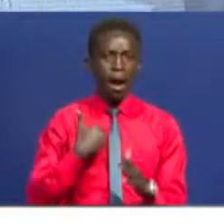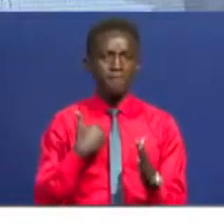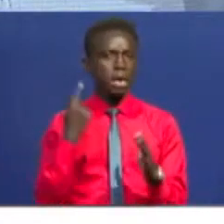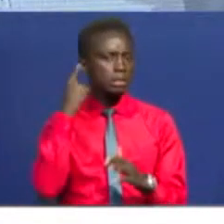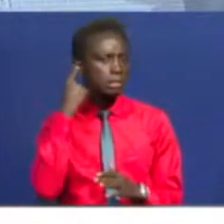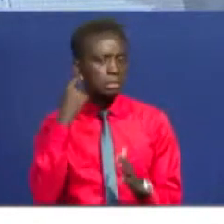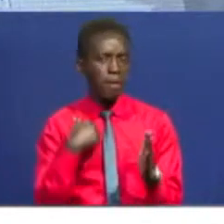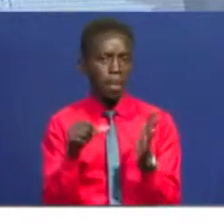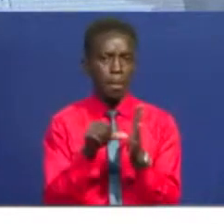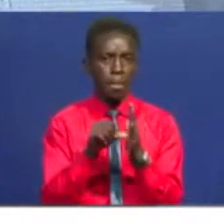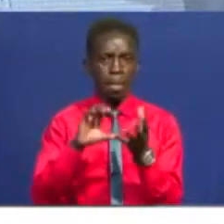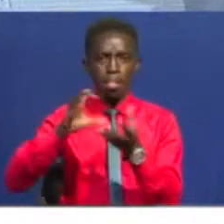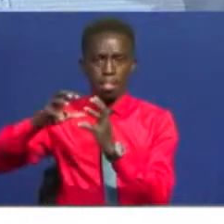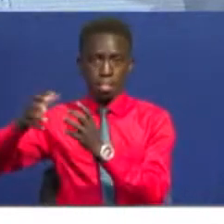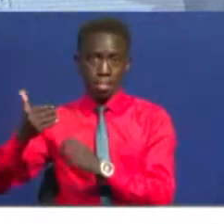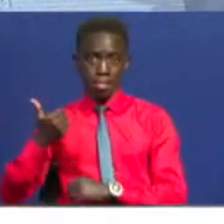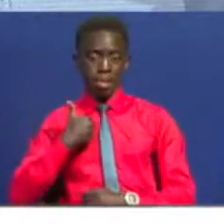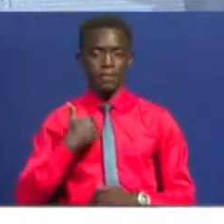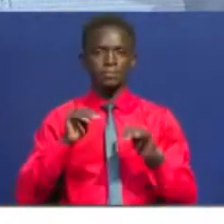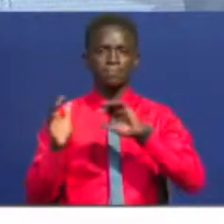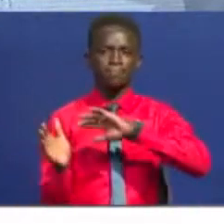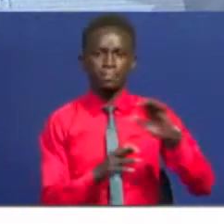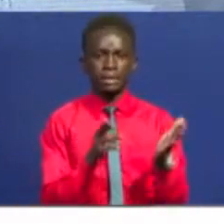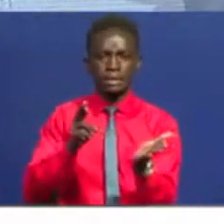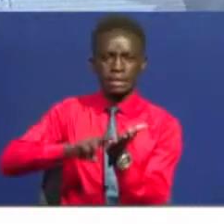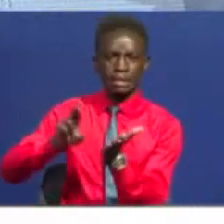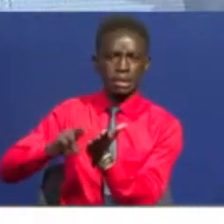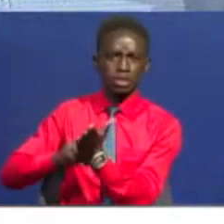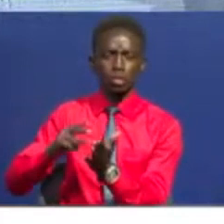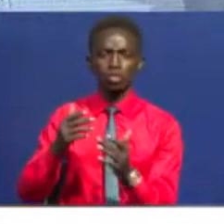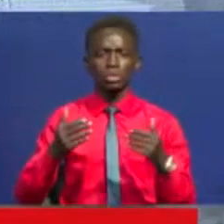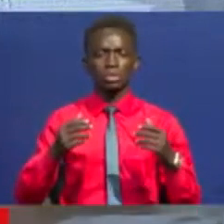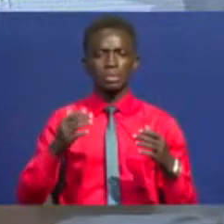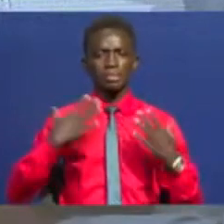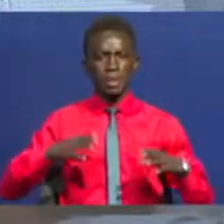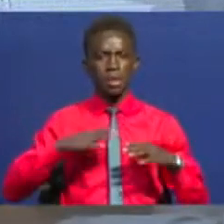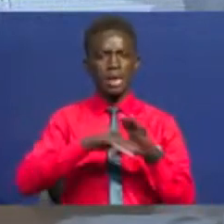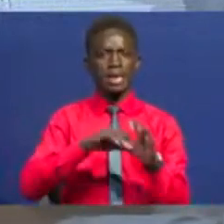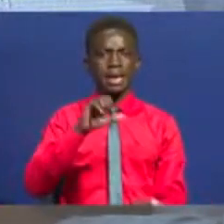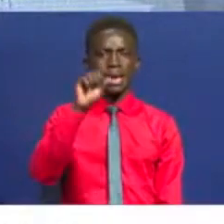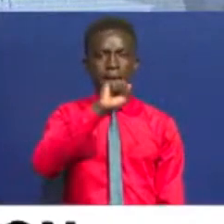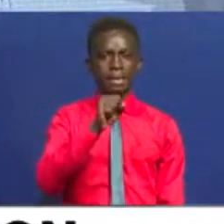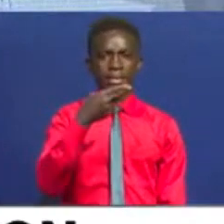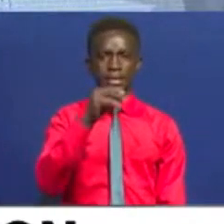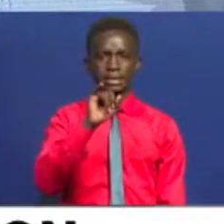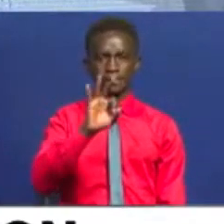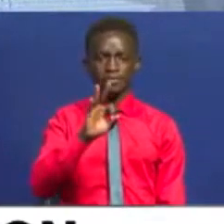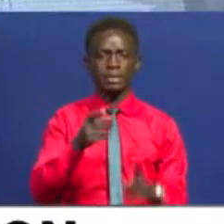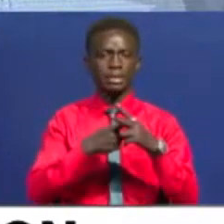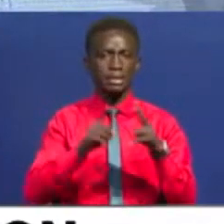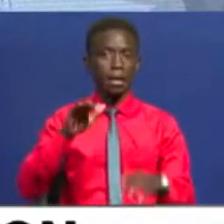Now, in other news, with the registration of citizens in the Social Health Insurance Fund expected to begin mid next